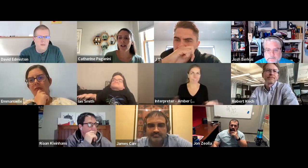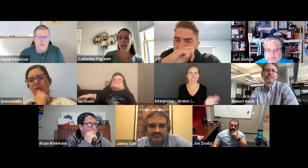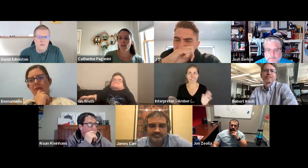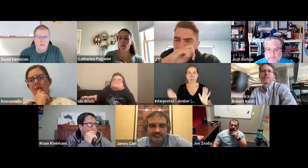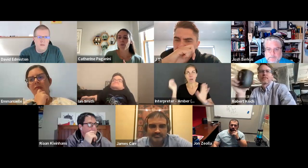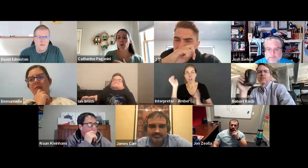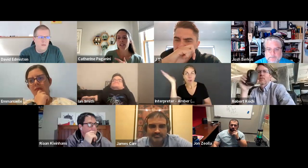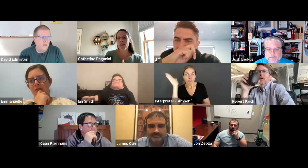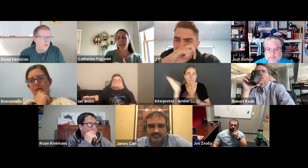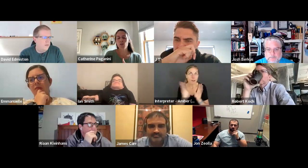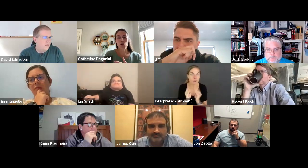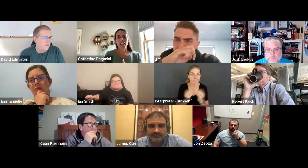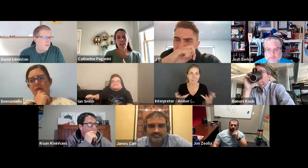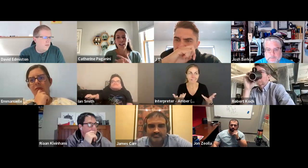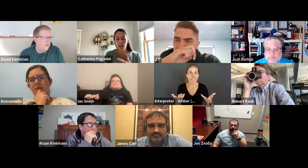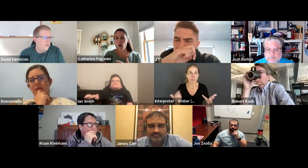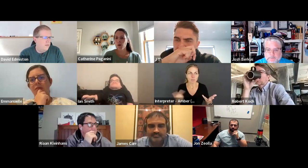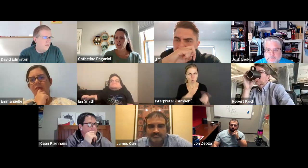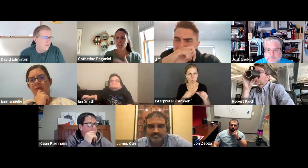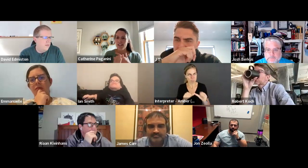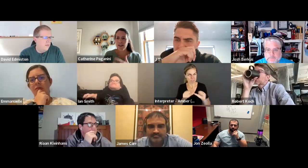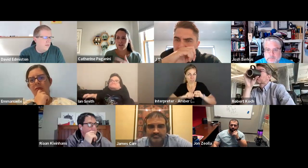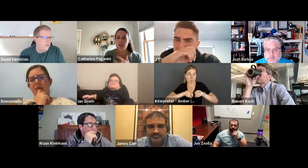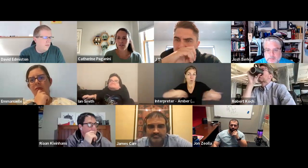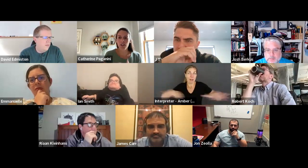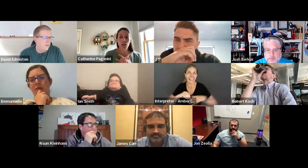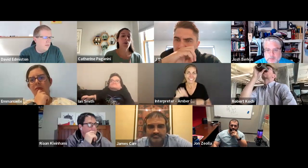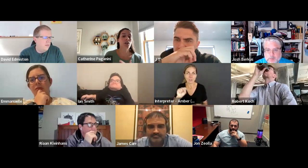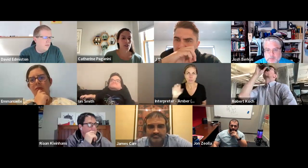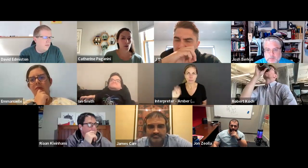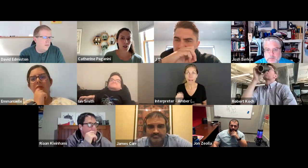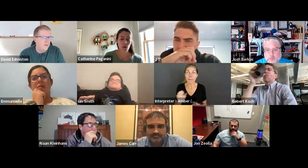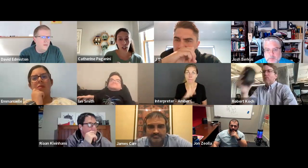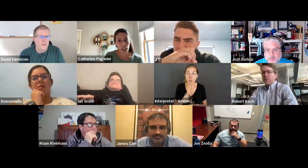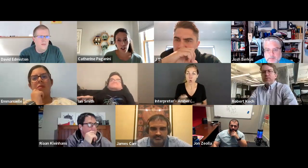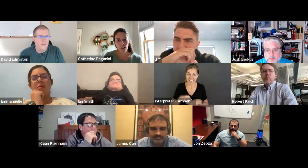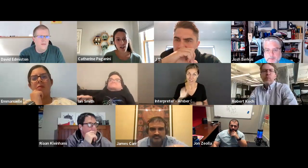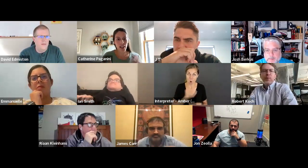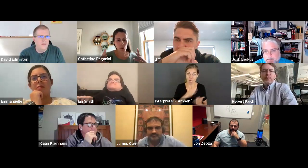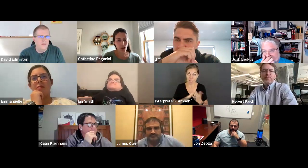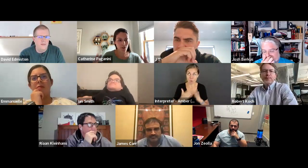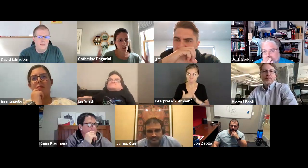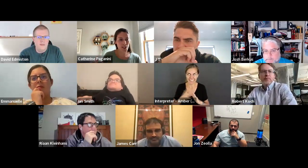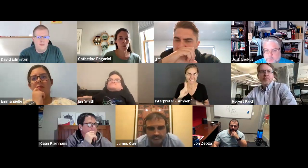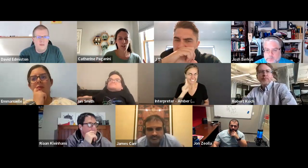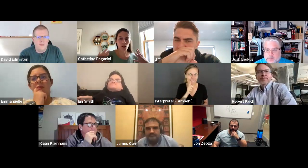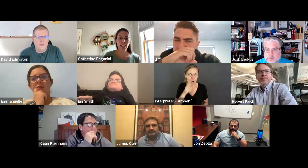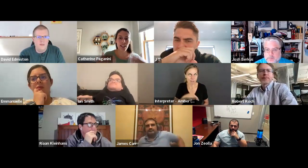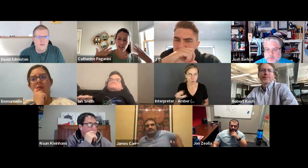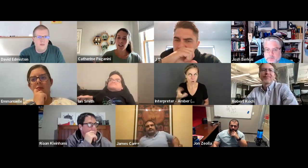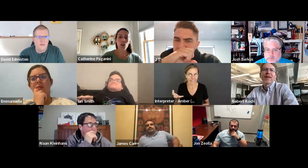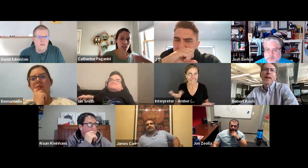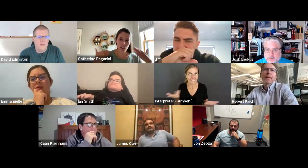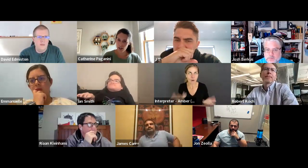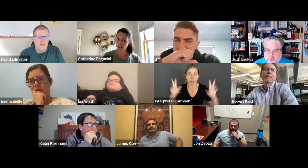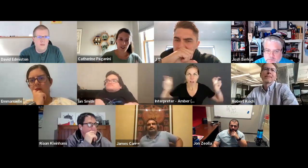media. So really making sure that in our community, deaf and hard of hearing are part of this community. We're here, right? Like we're visible, it